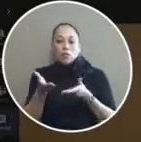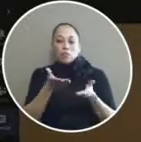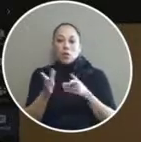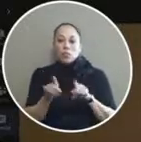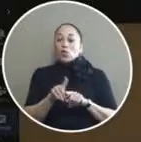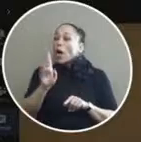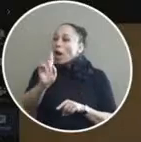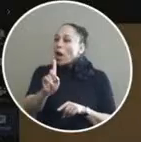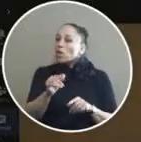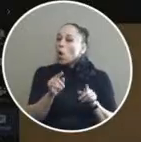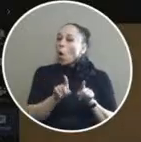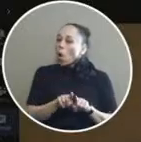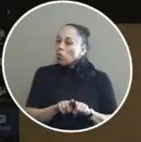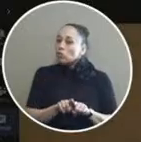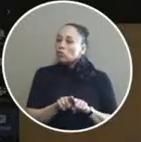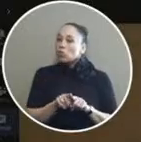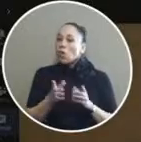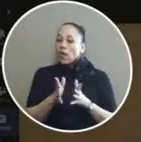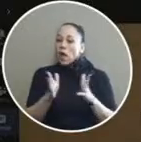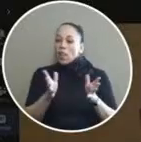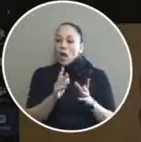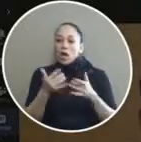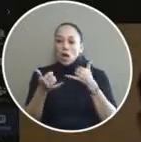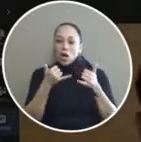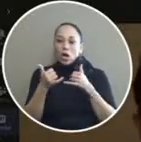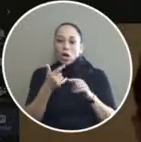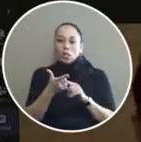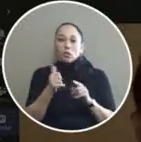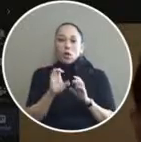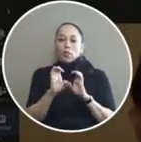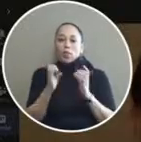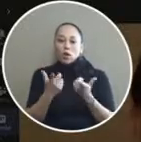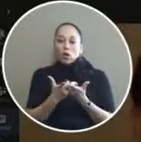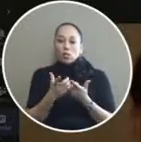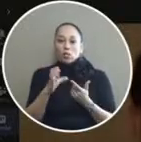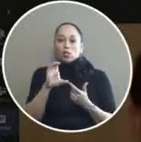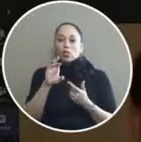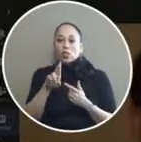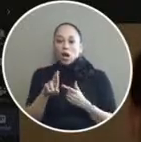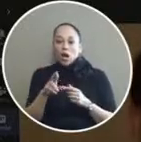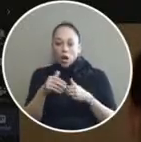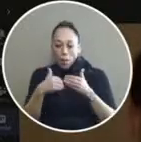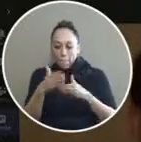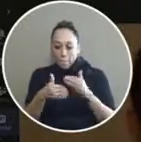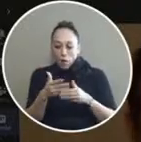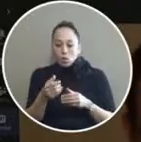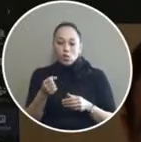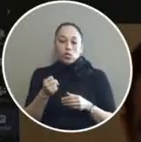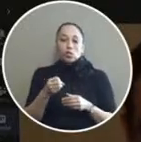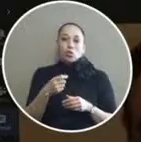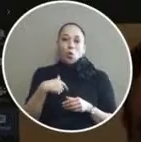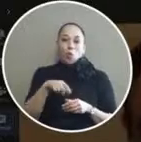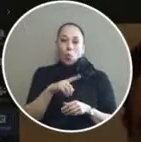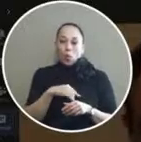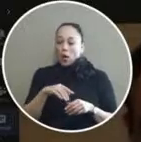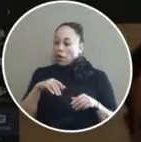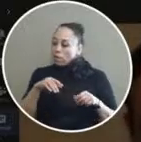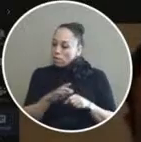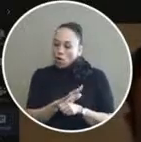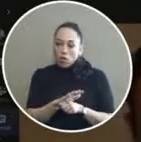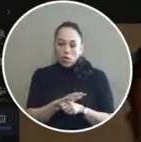well, and also to the majority of the calls we get from the council through the CR process. So we are